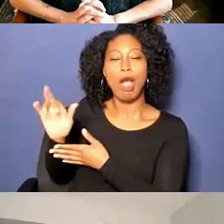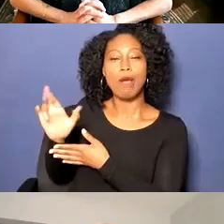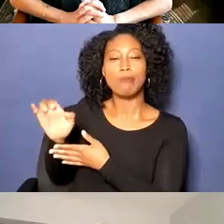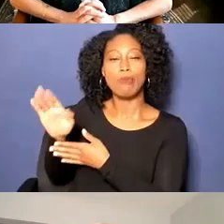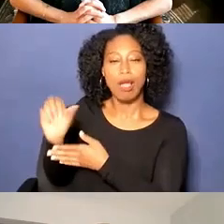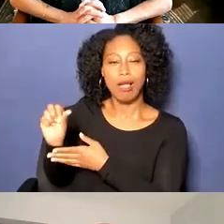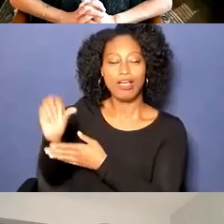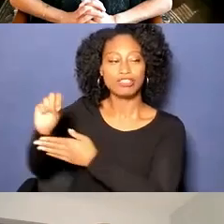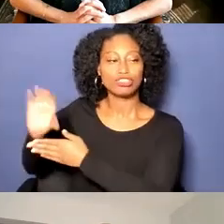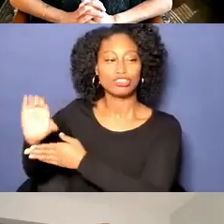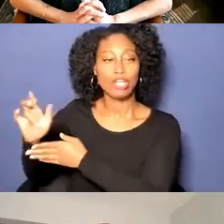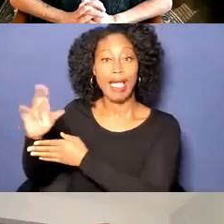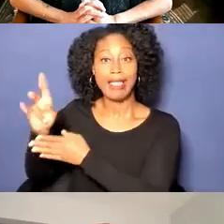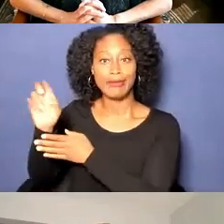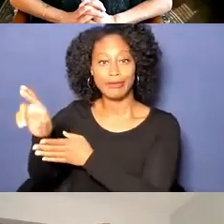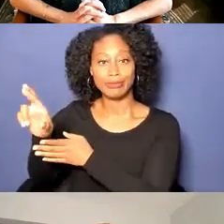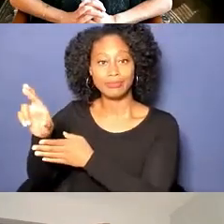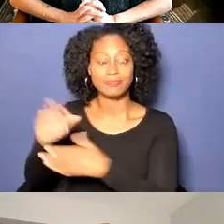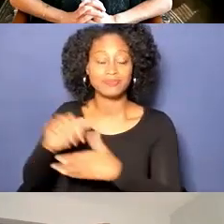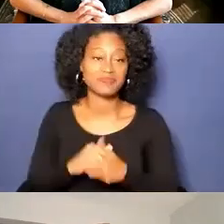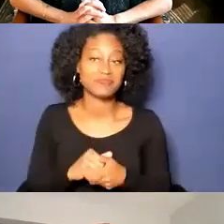joined